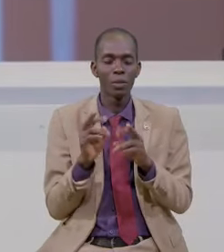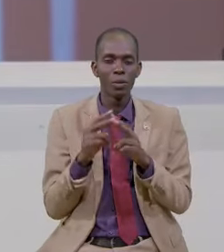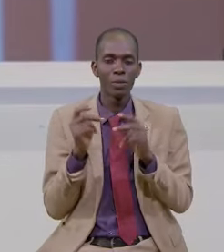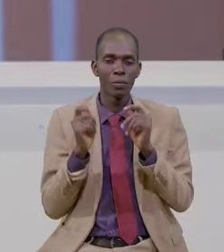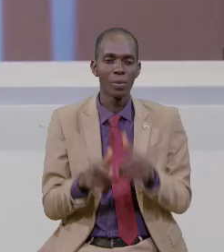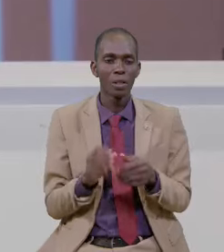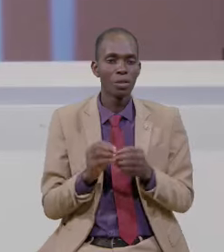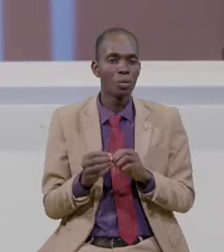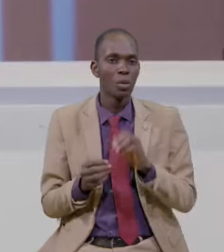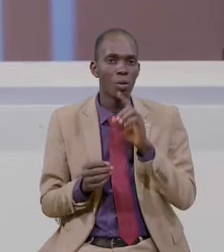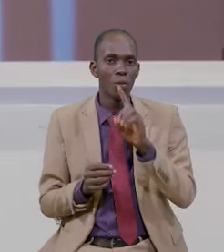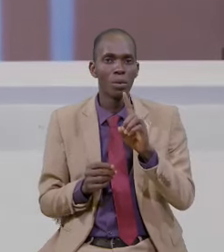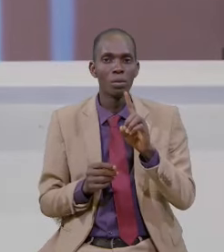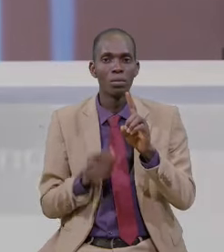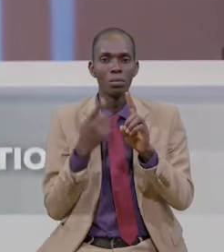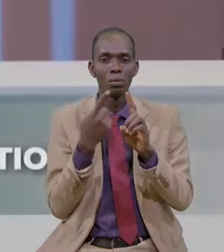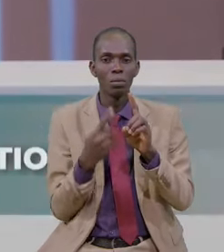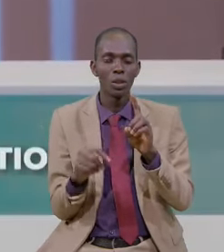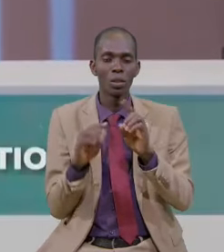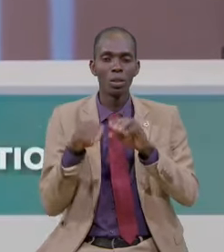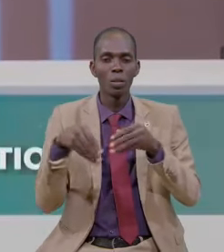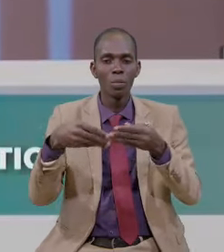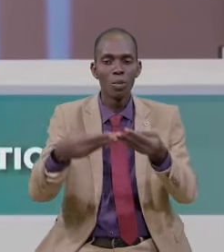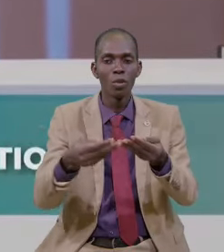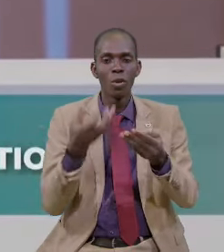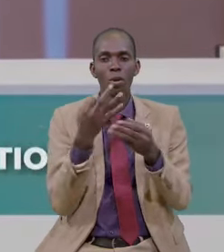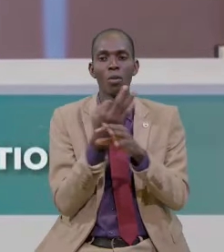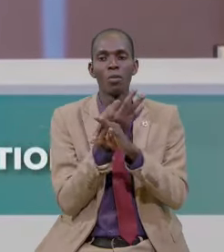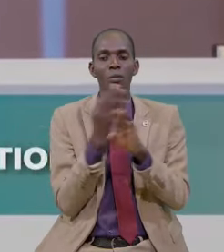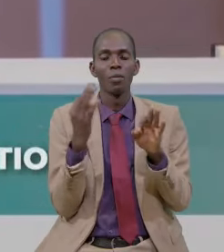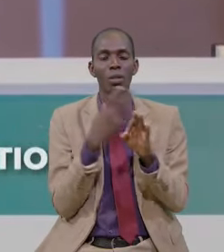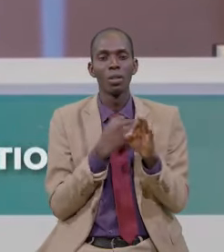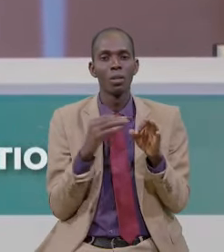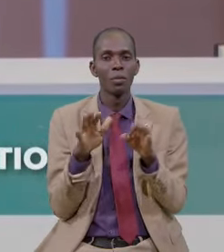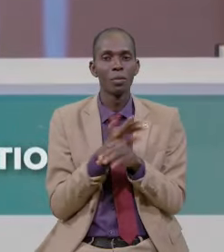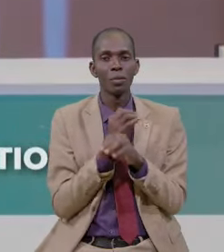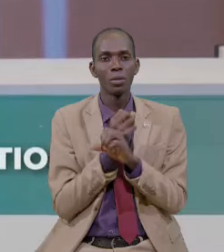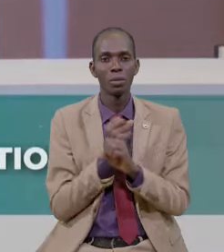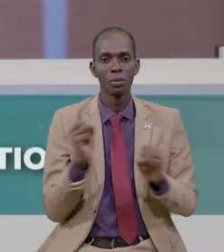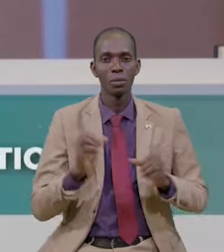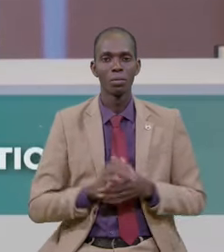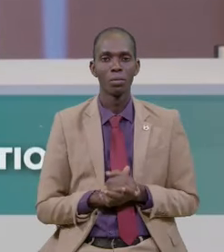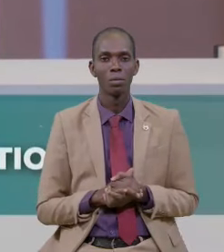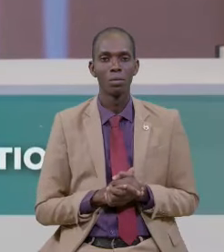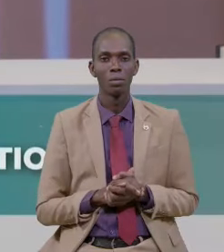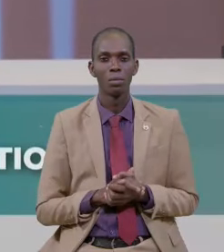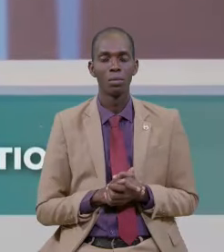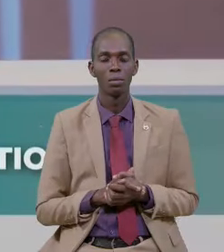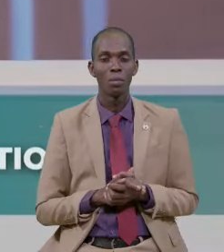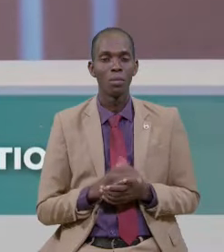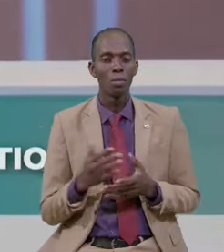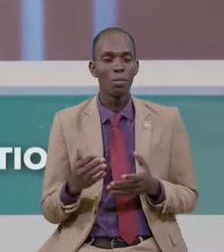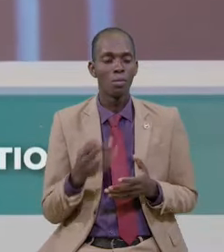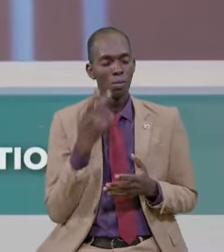Number one is the provision of free and full salvation. You see all these